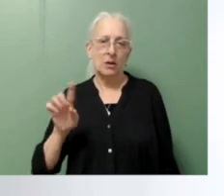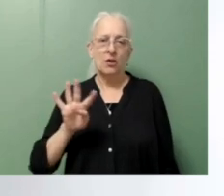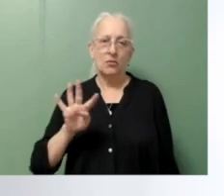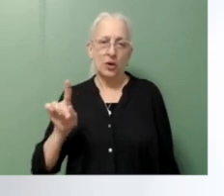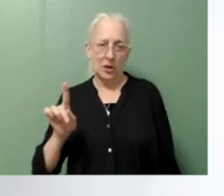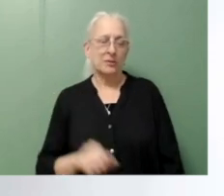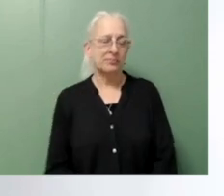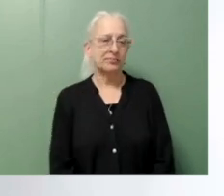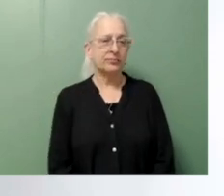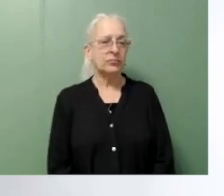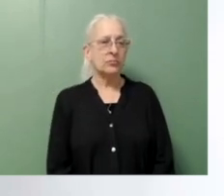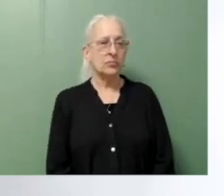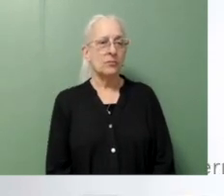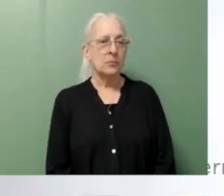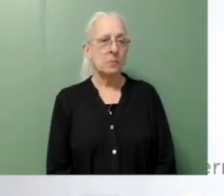slide, please.